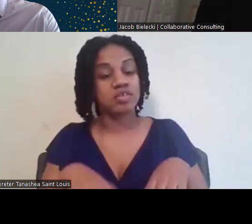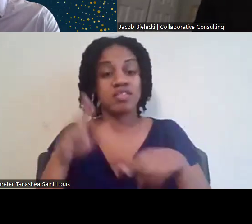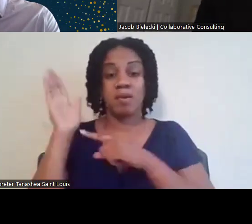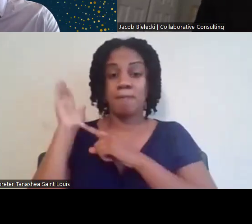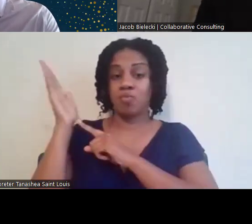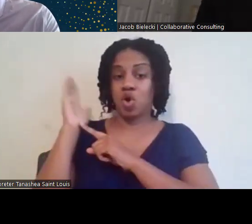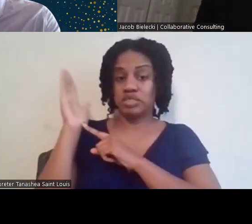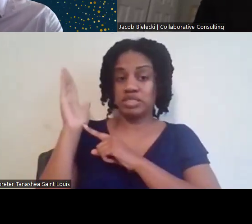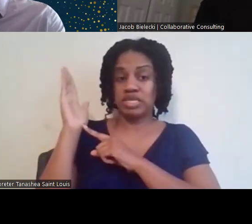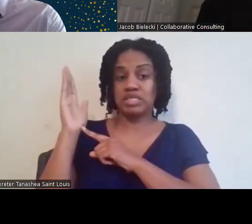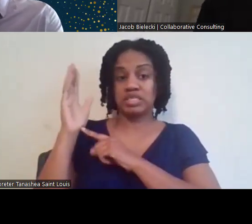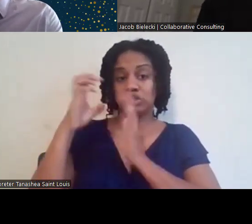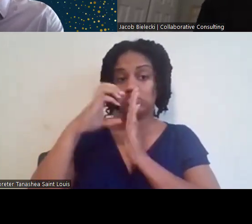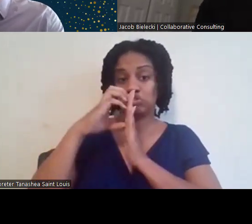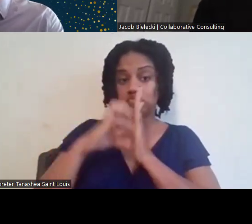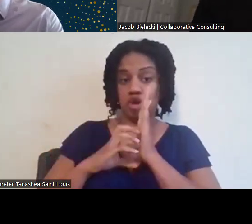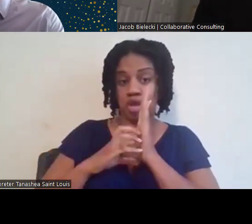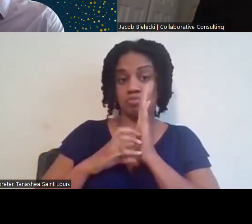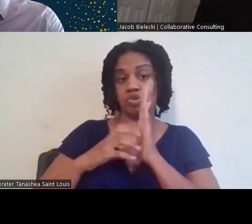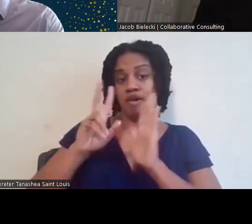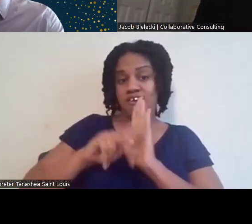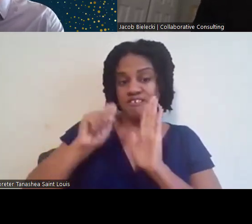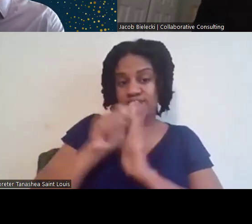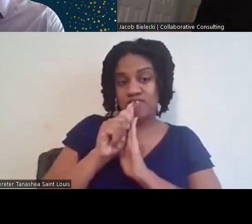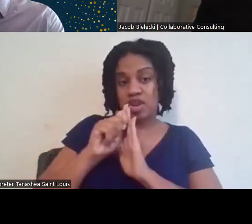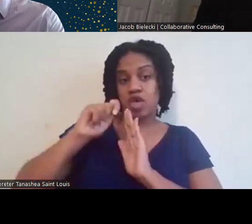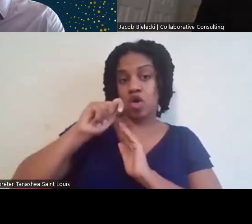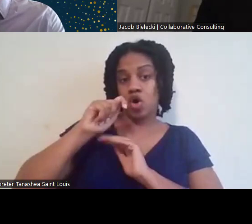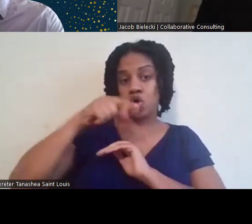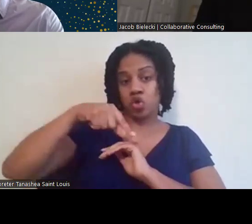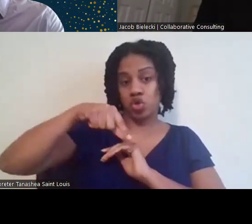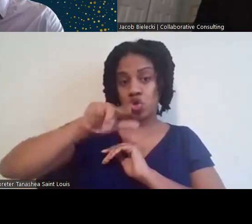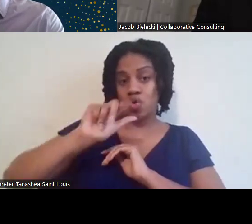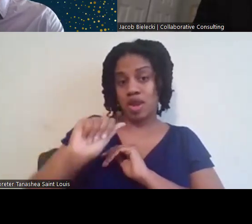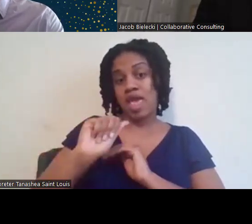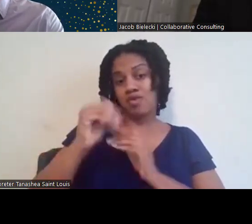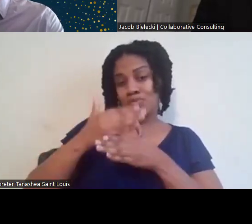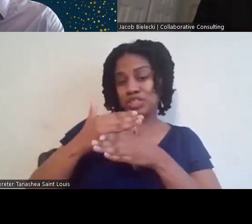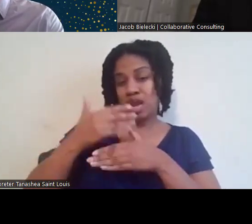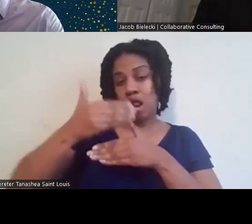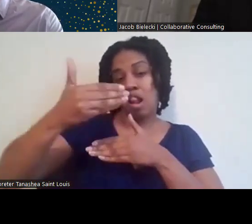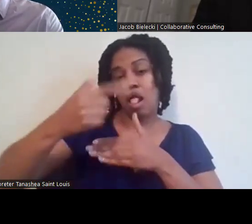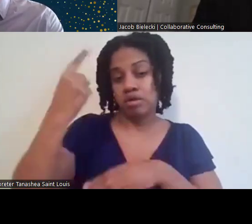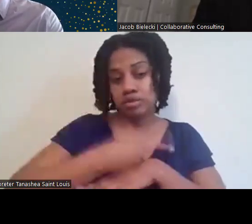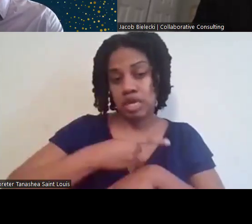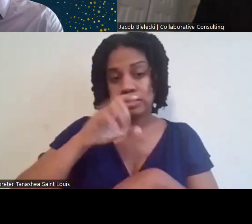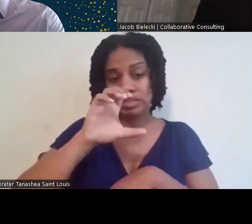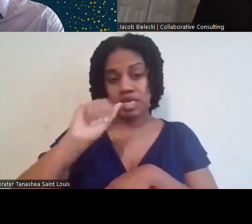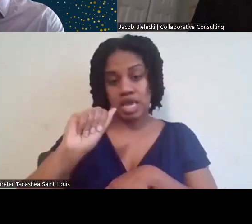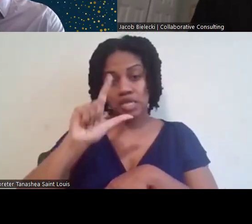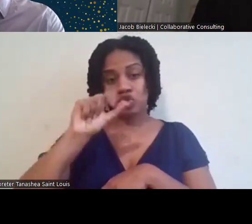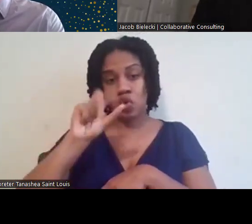presentation, transcript, video, and Q&A will be shared in the coming days on the CA2030